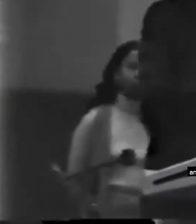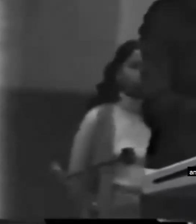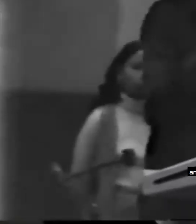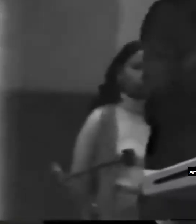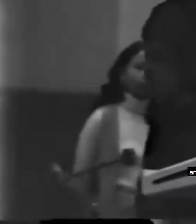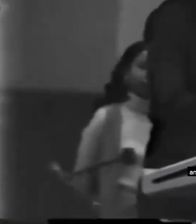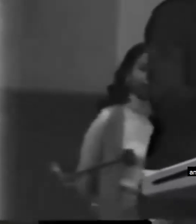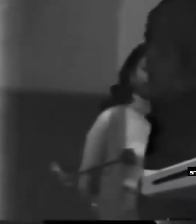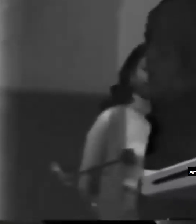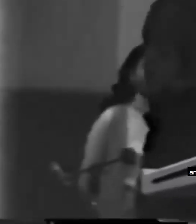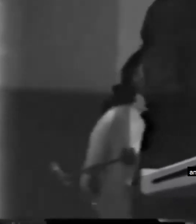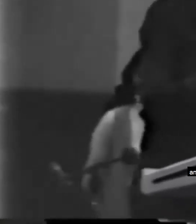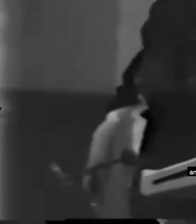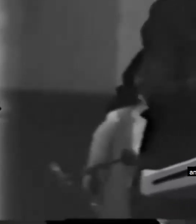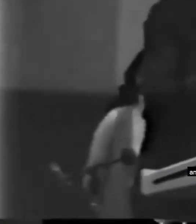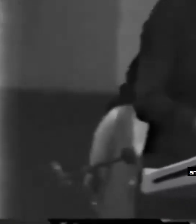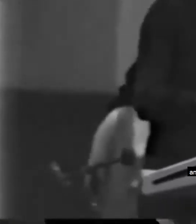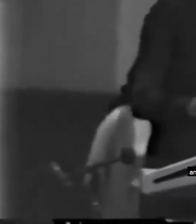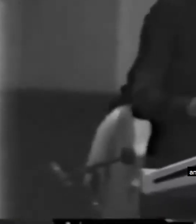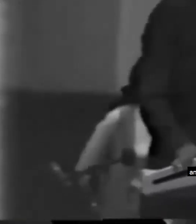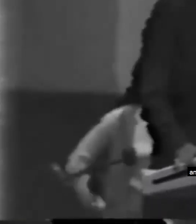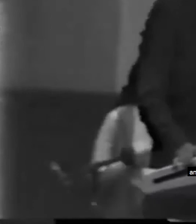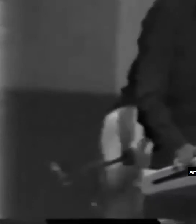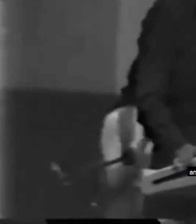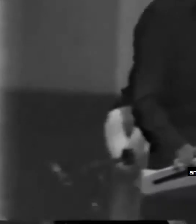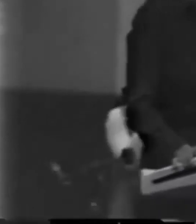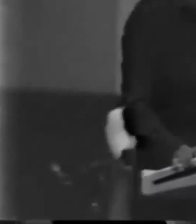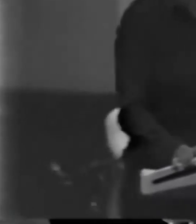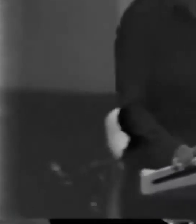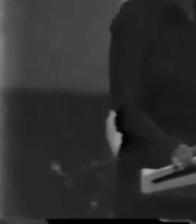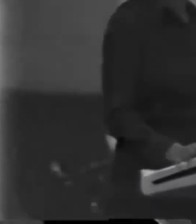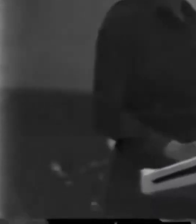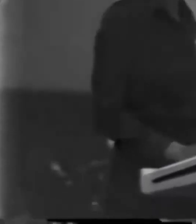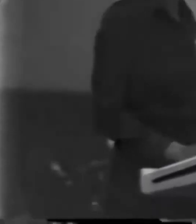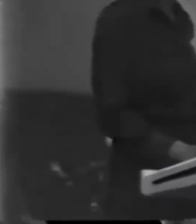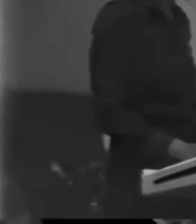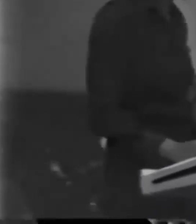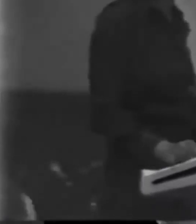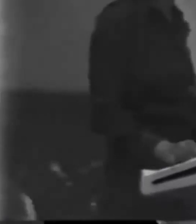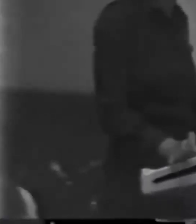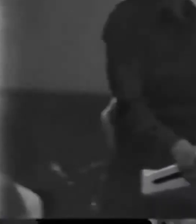towards building a movement to free all political prisoners.